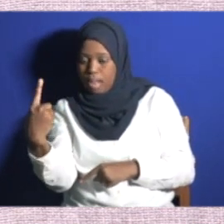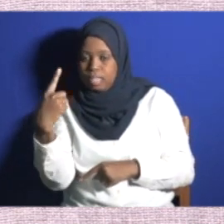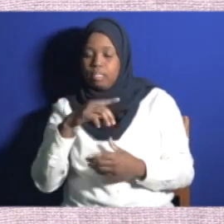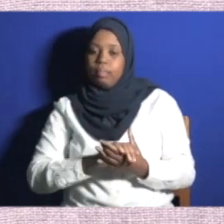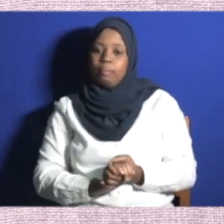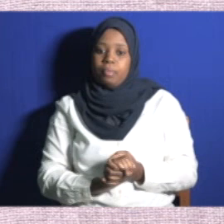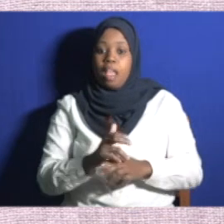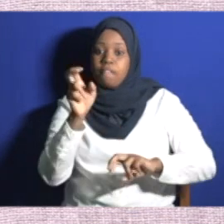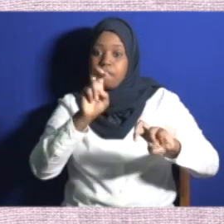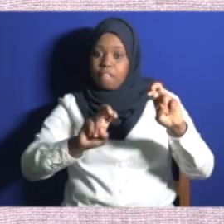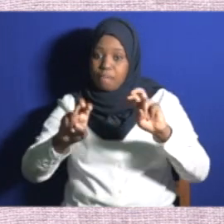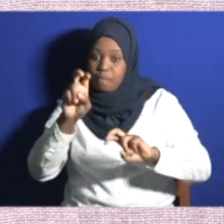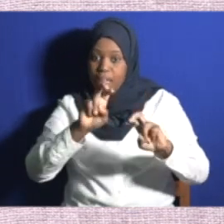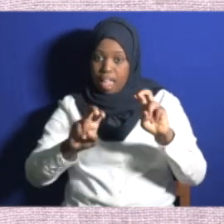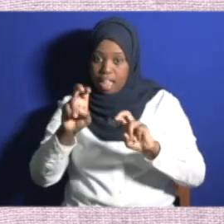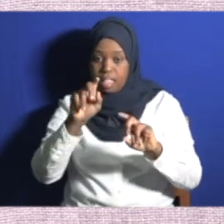root of